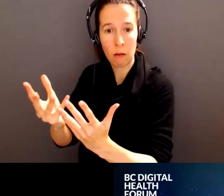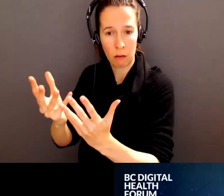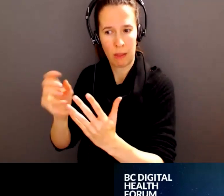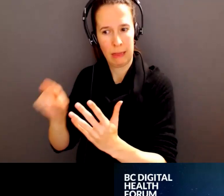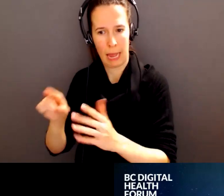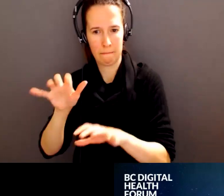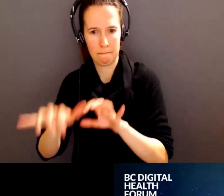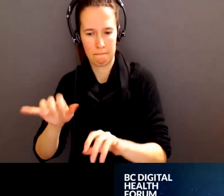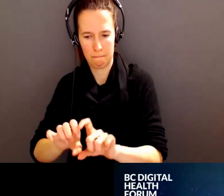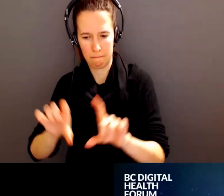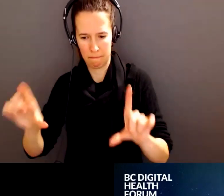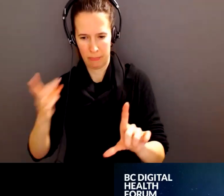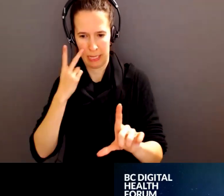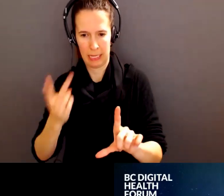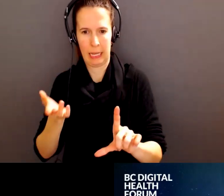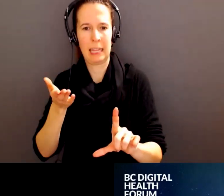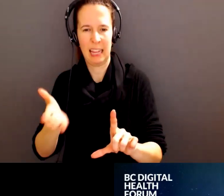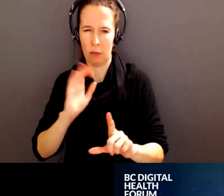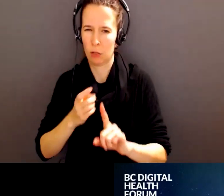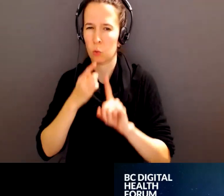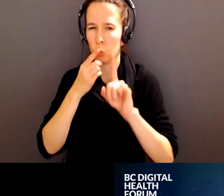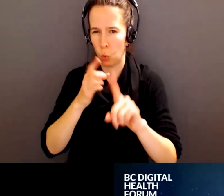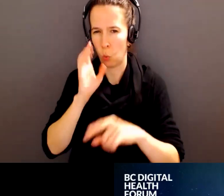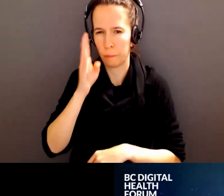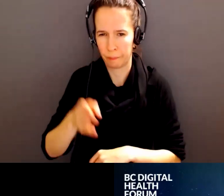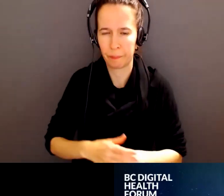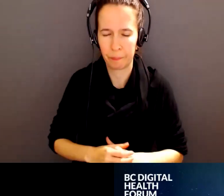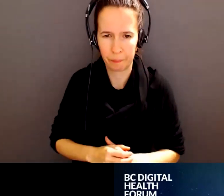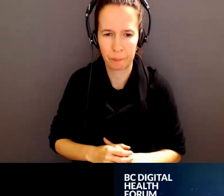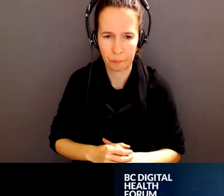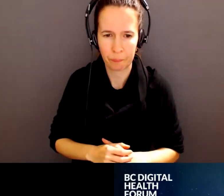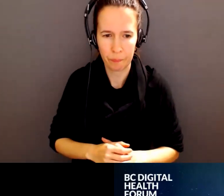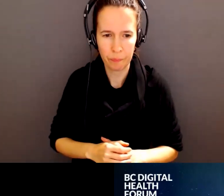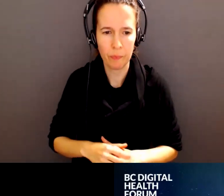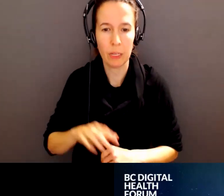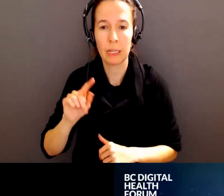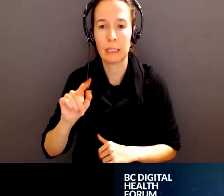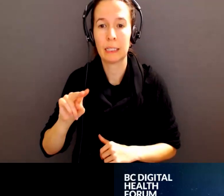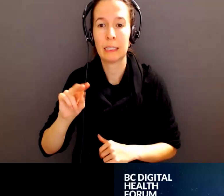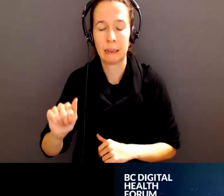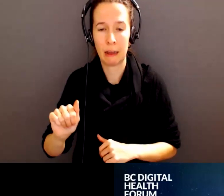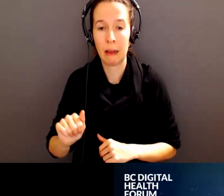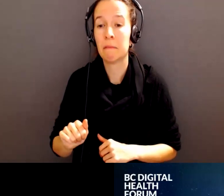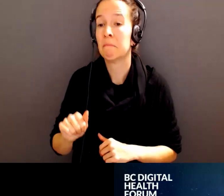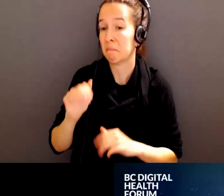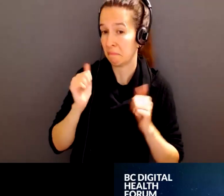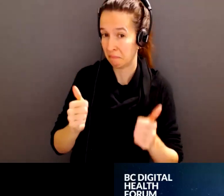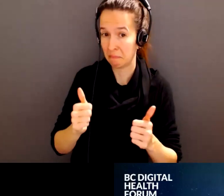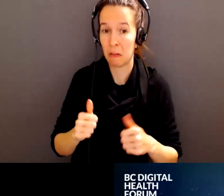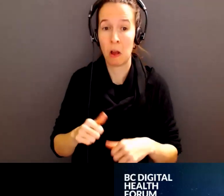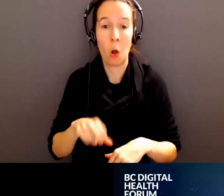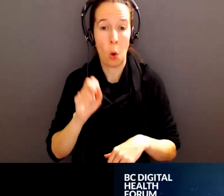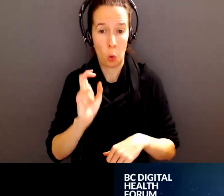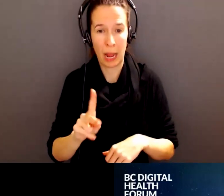that will be our next step where we want to go in the future. Fantastic. This is a question that a few people have voted for.